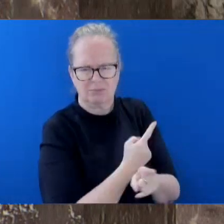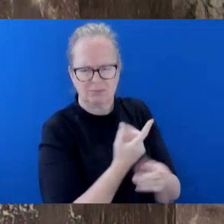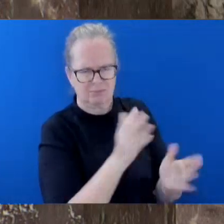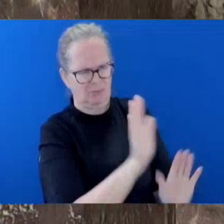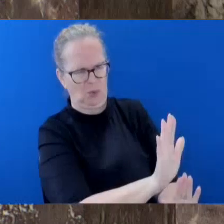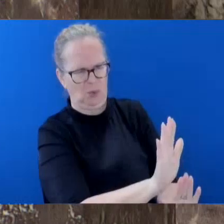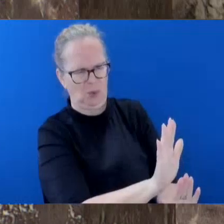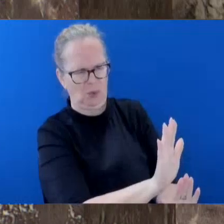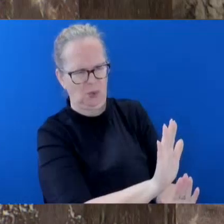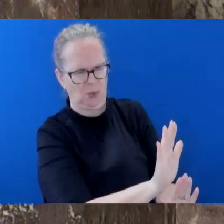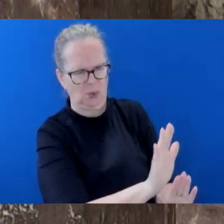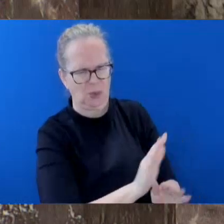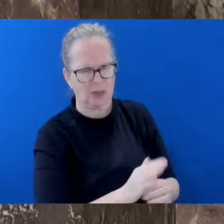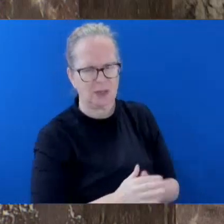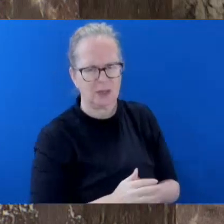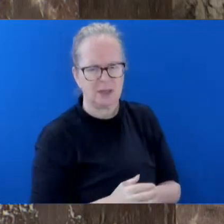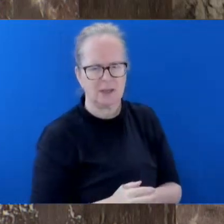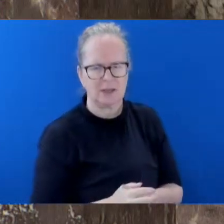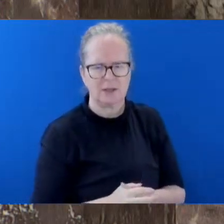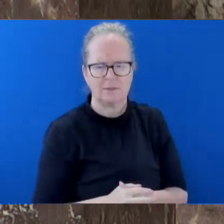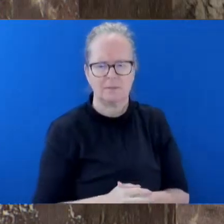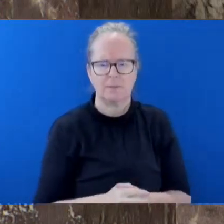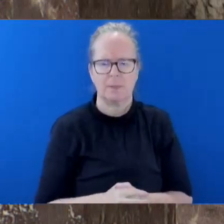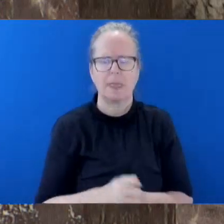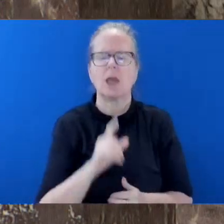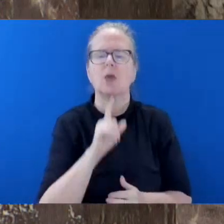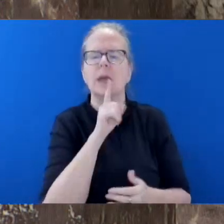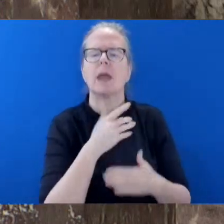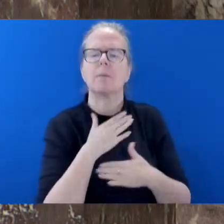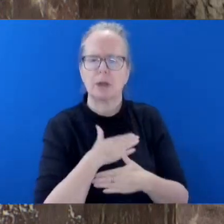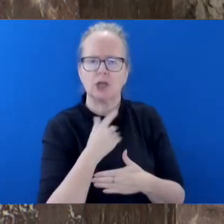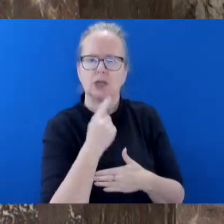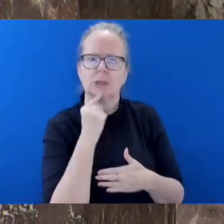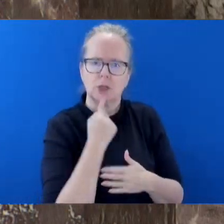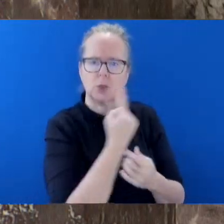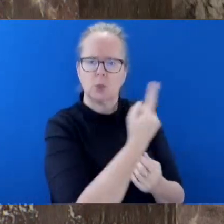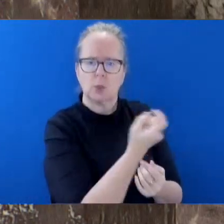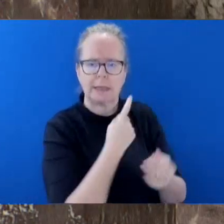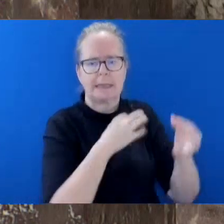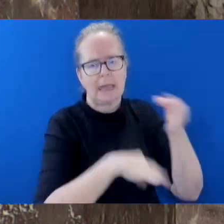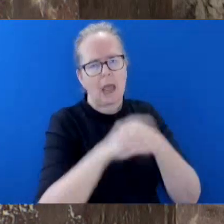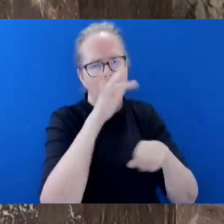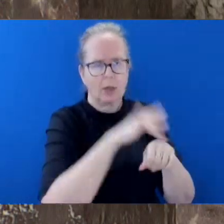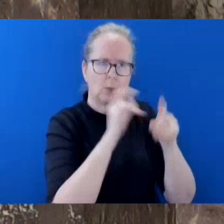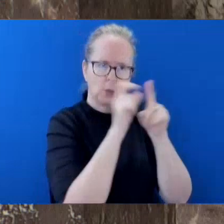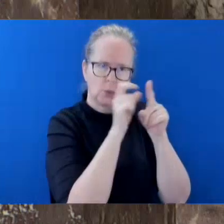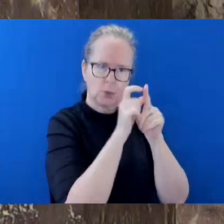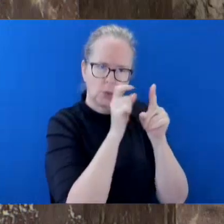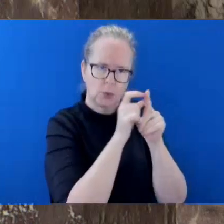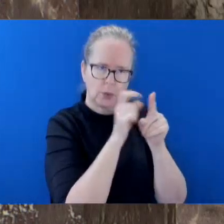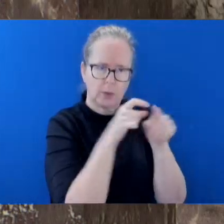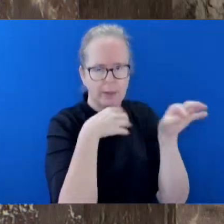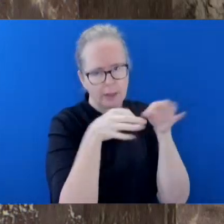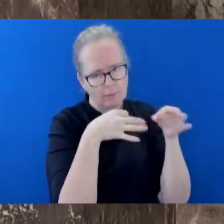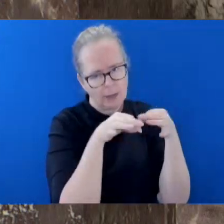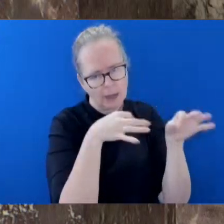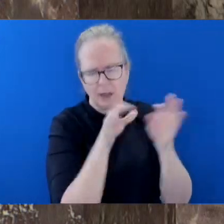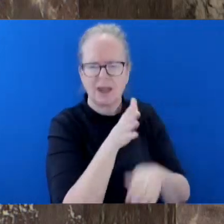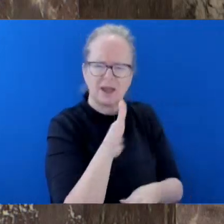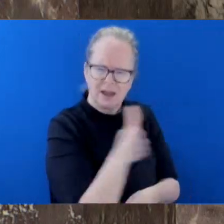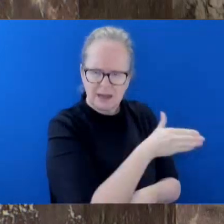I actually appreciate a serious question today in question period from the member across the way. And again, my commitment